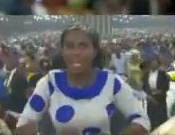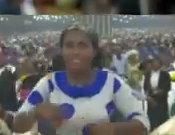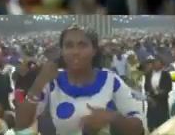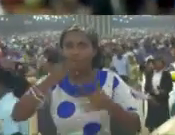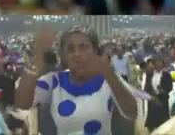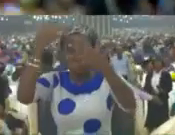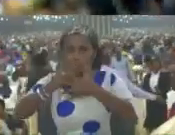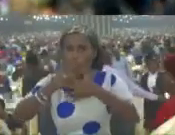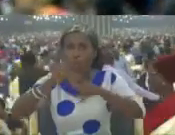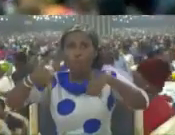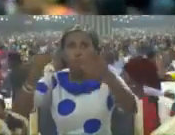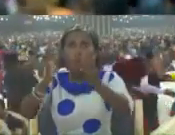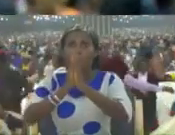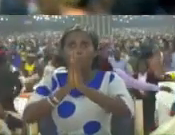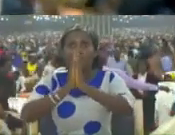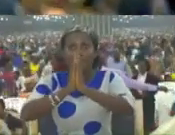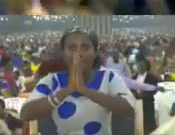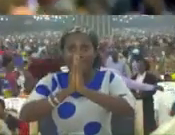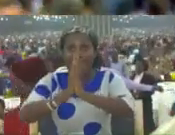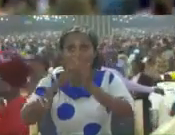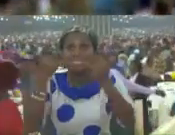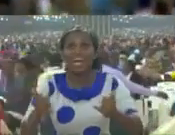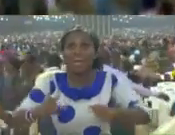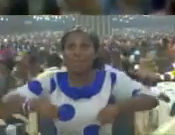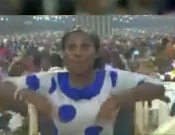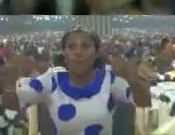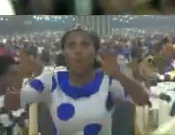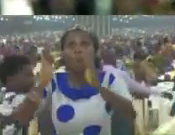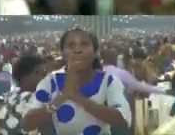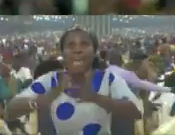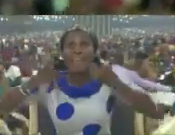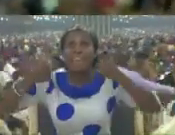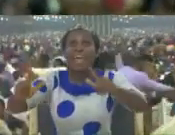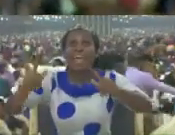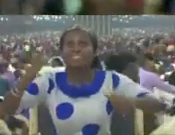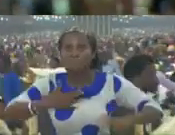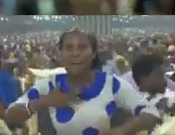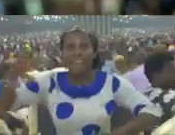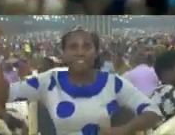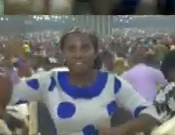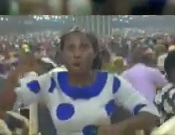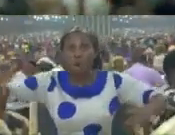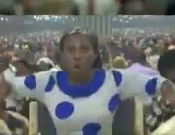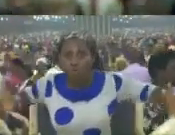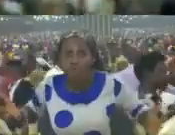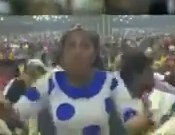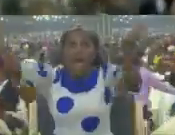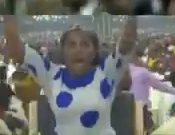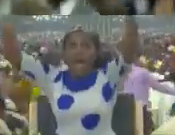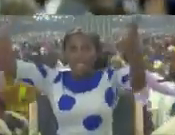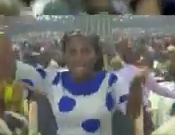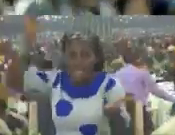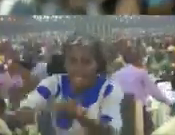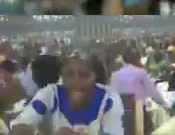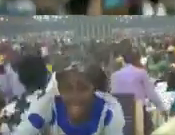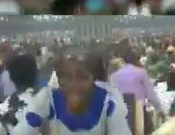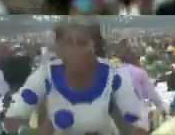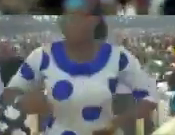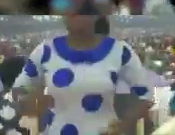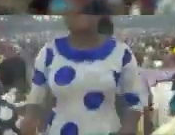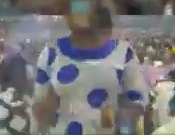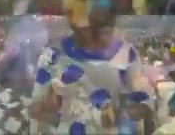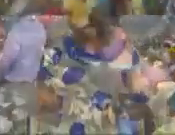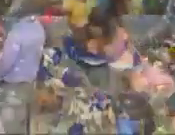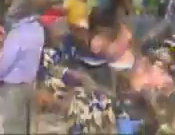Almighty God, let my son rise again.